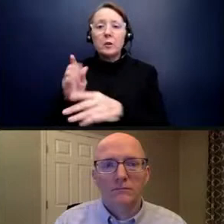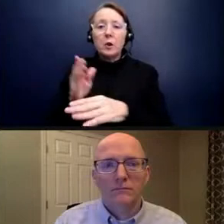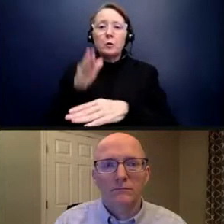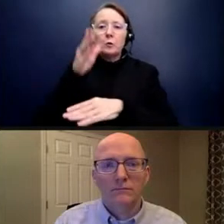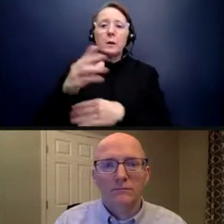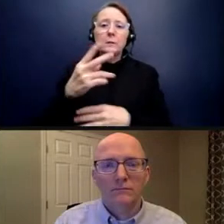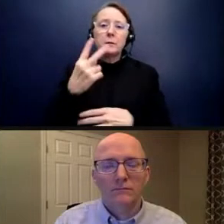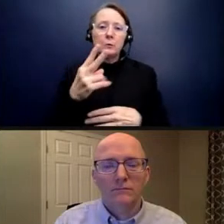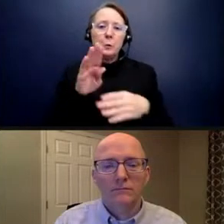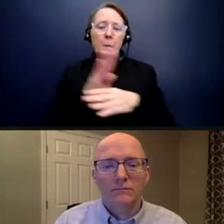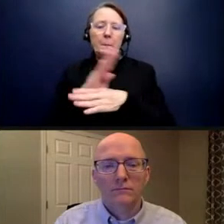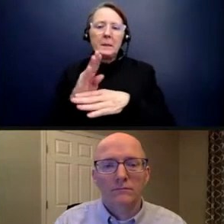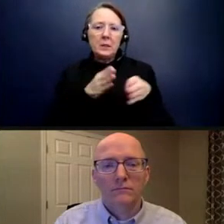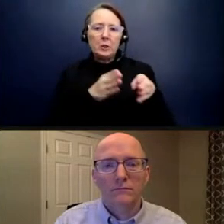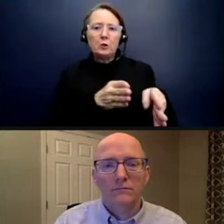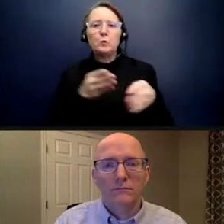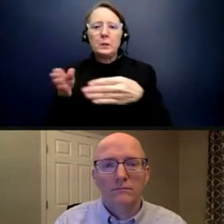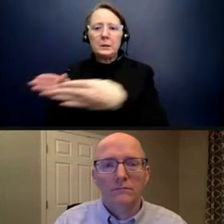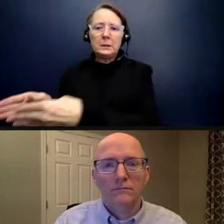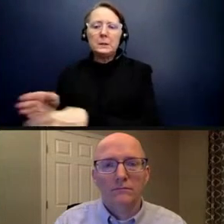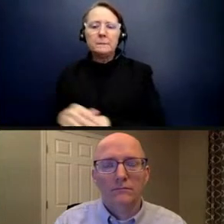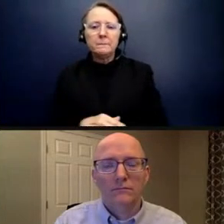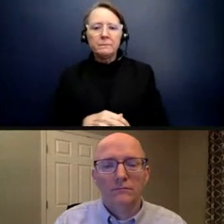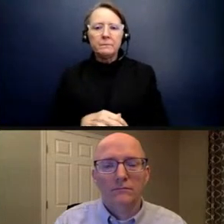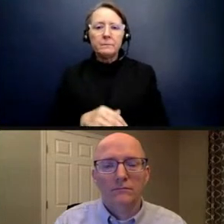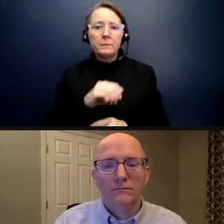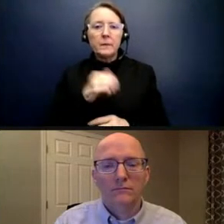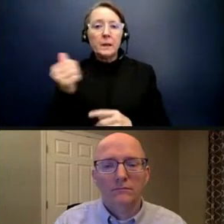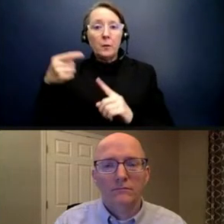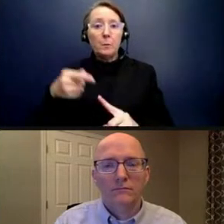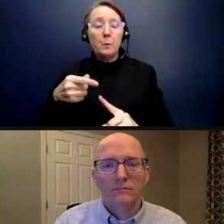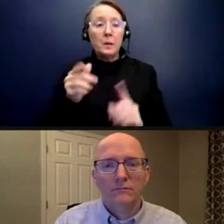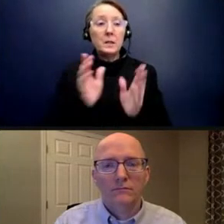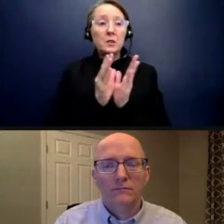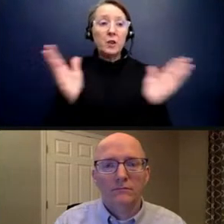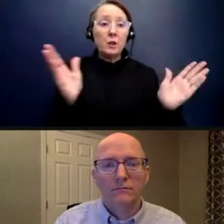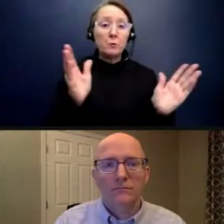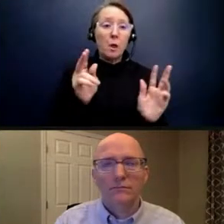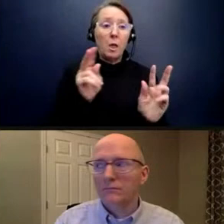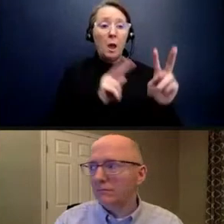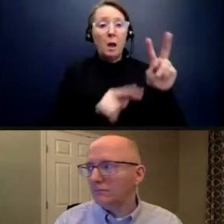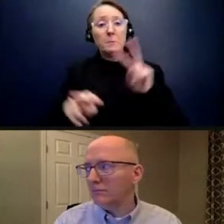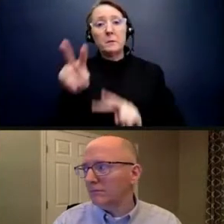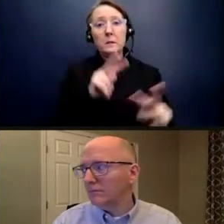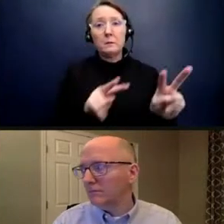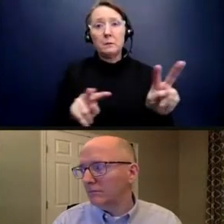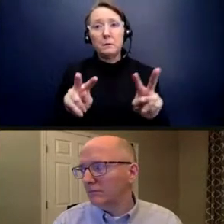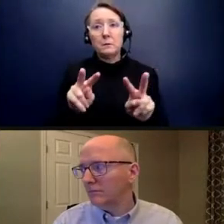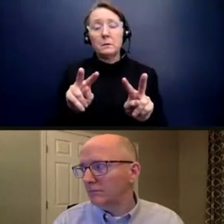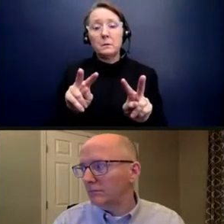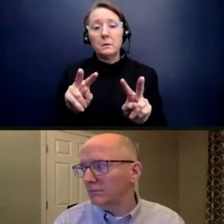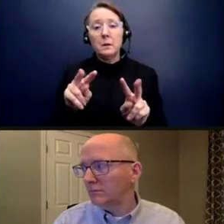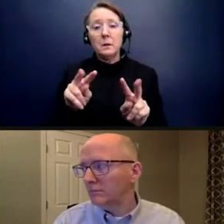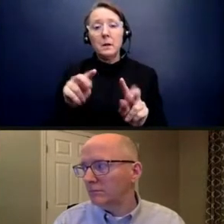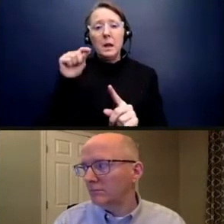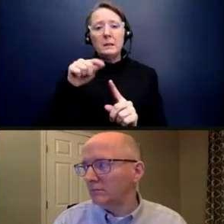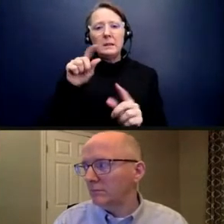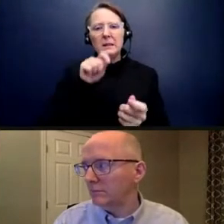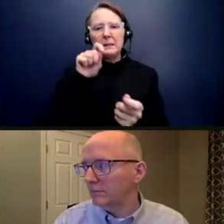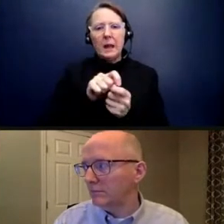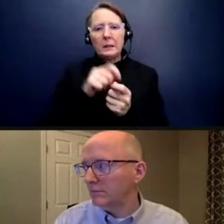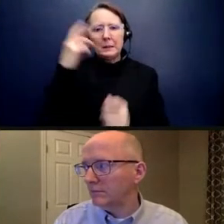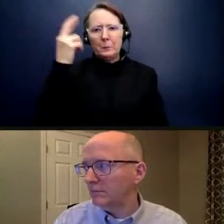streets. The other thing, this is just a general observation, is that this is exactly